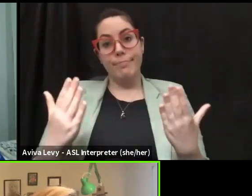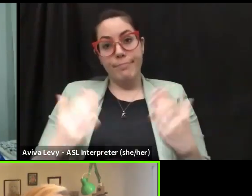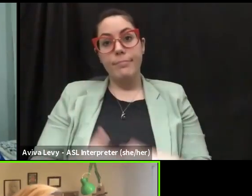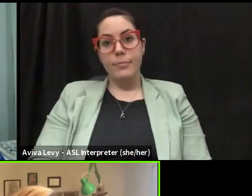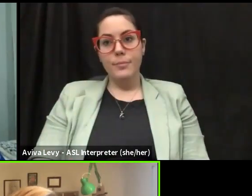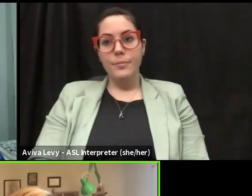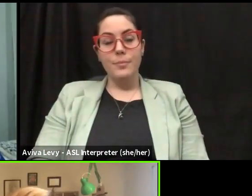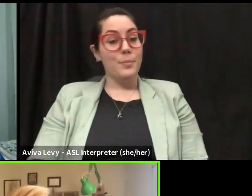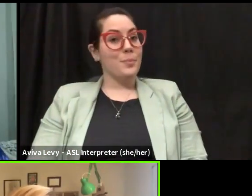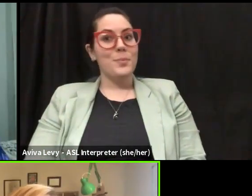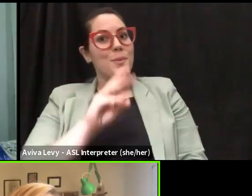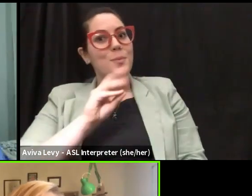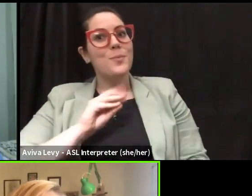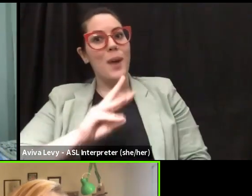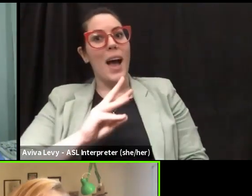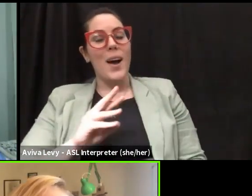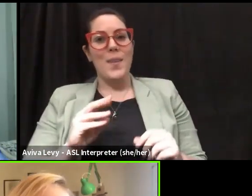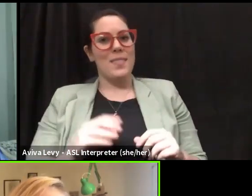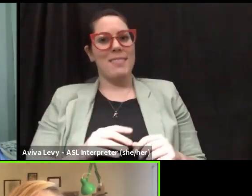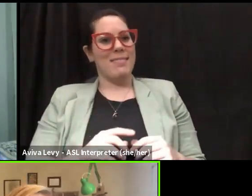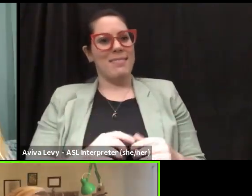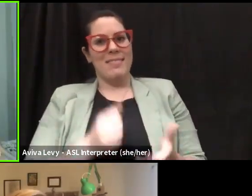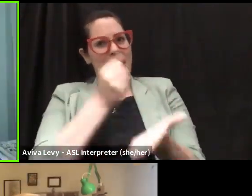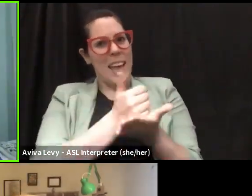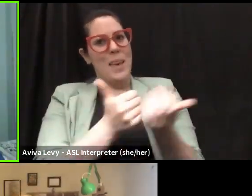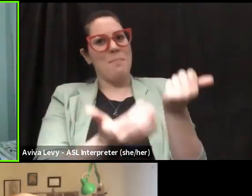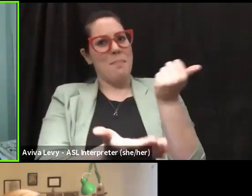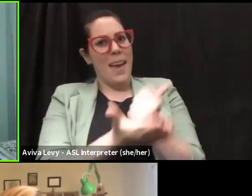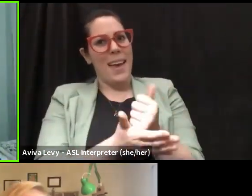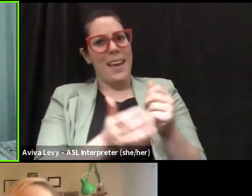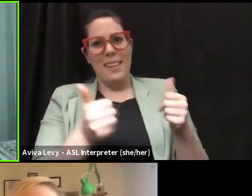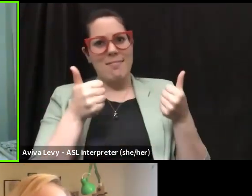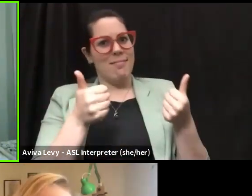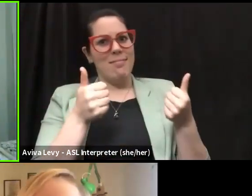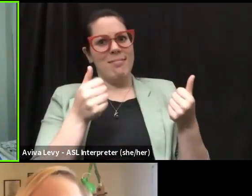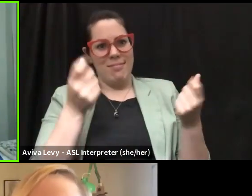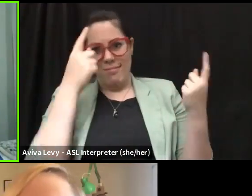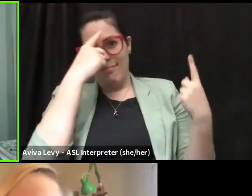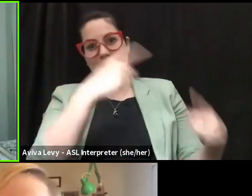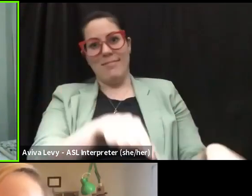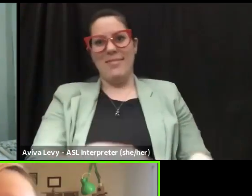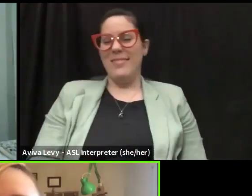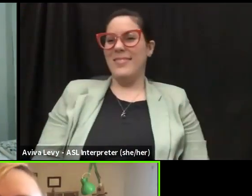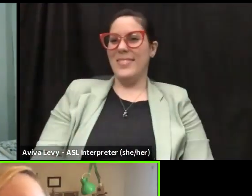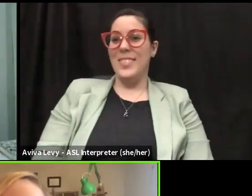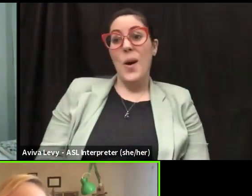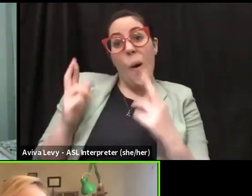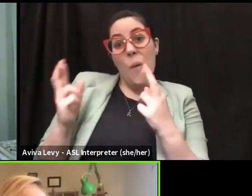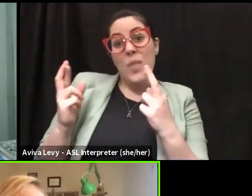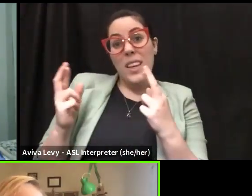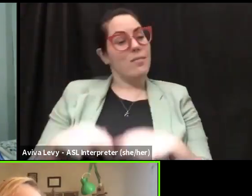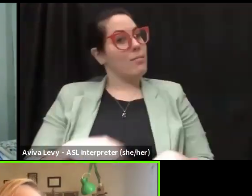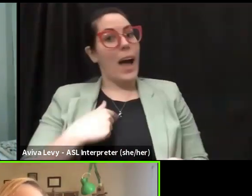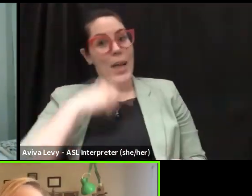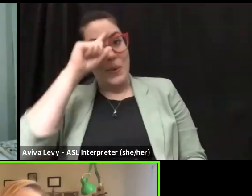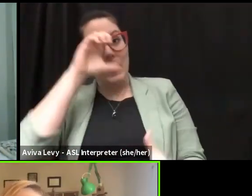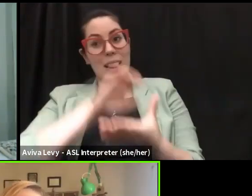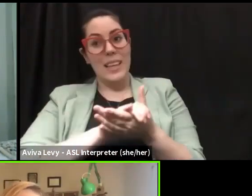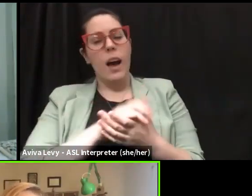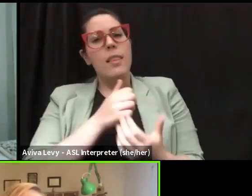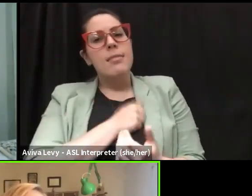Wow, amazing. Yes, amen. That's what I hope. We got our fingers crossed. I believe. I love this idea